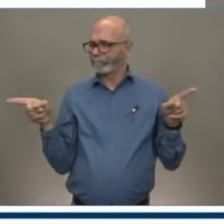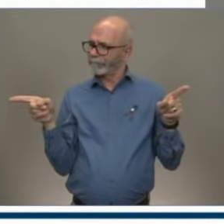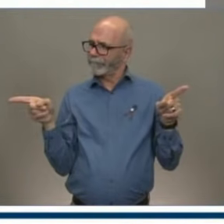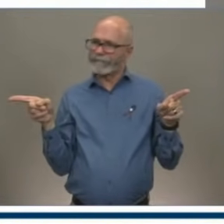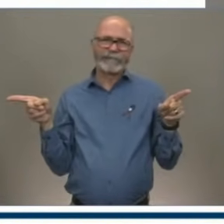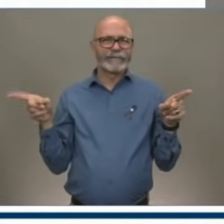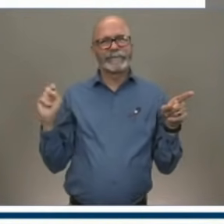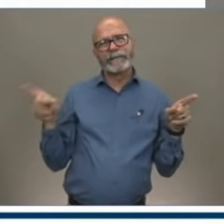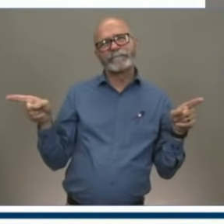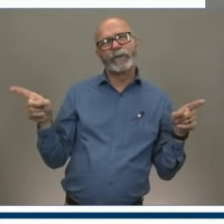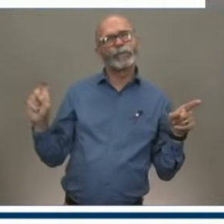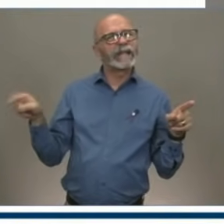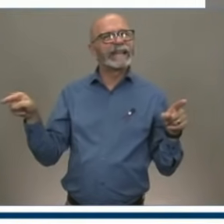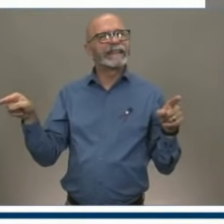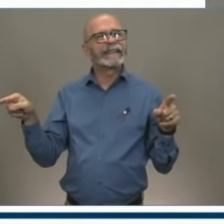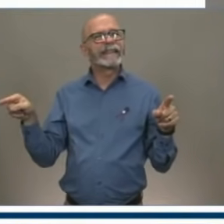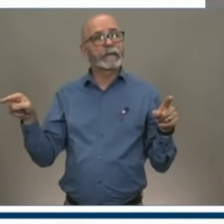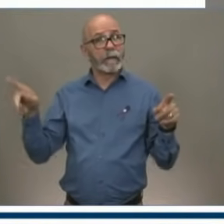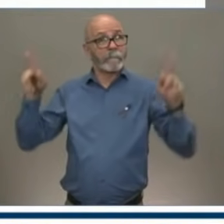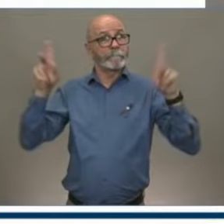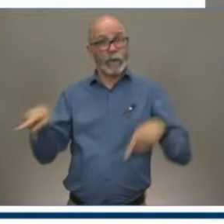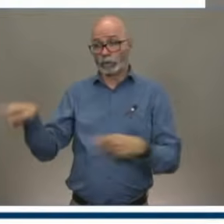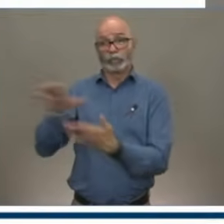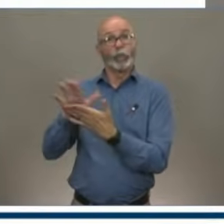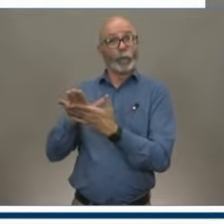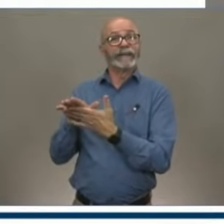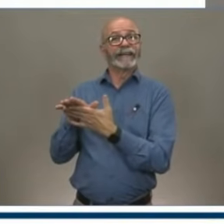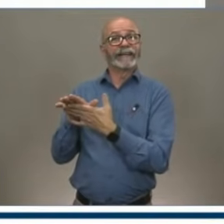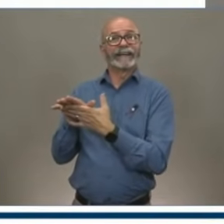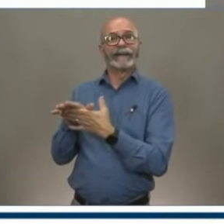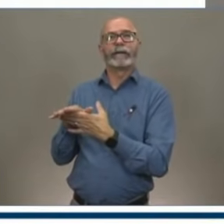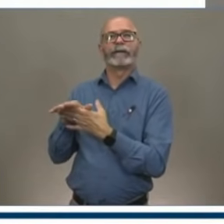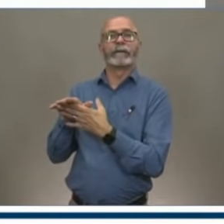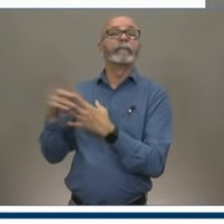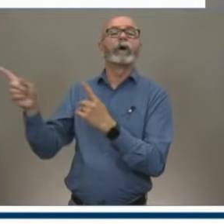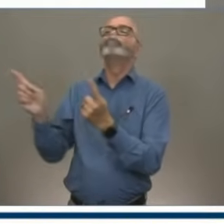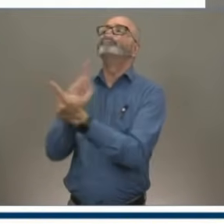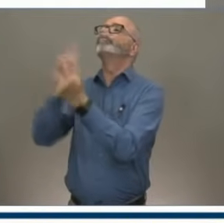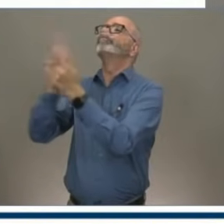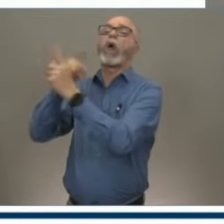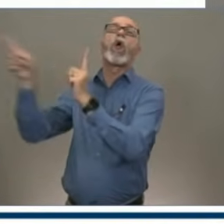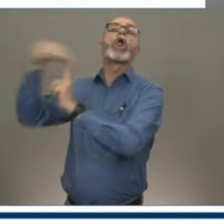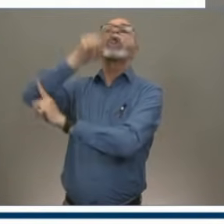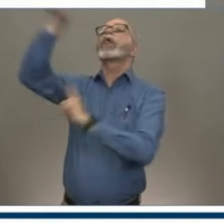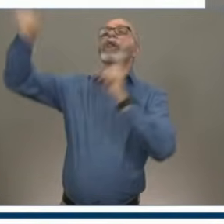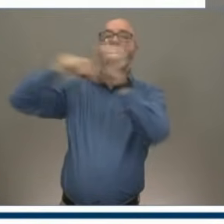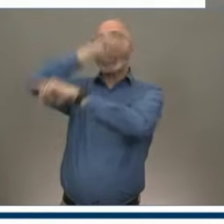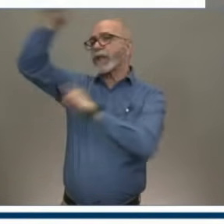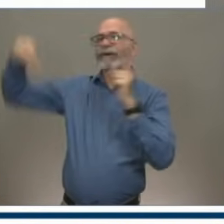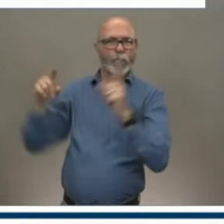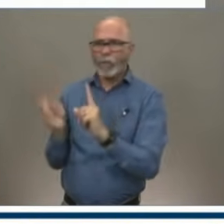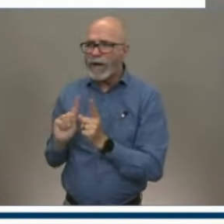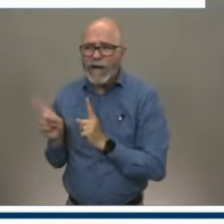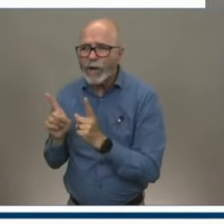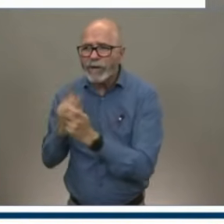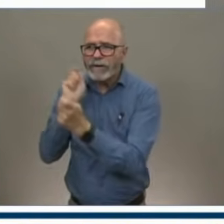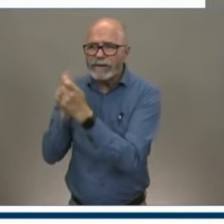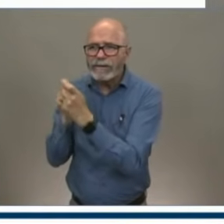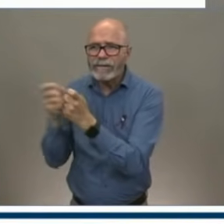been within the school, who may be a close contact, and we have a definition around that, classrooms, etc. So we